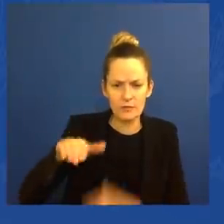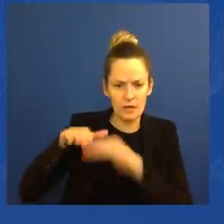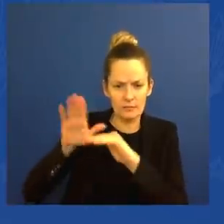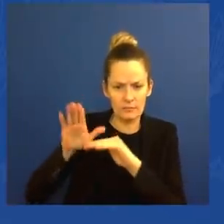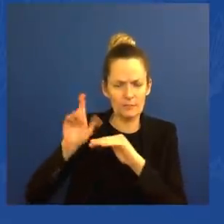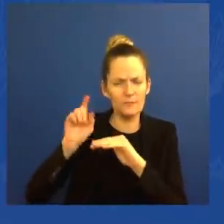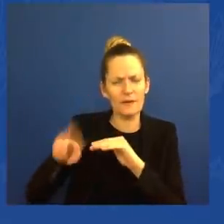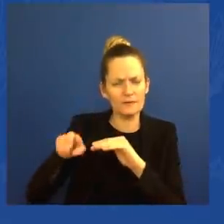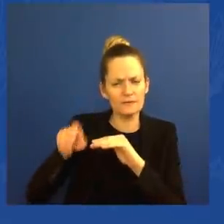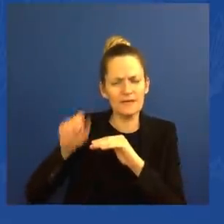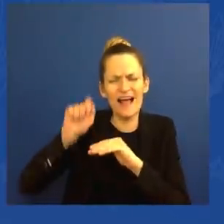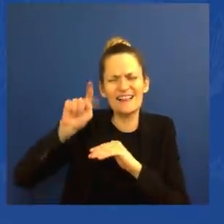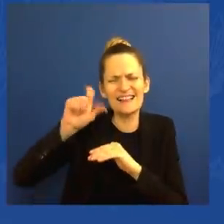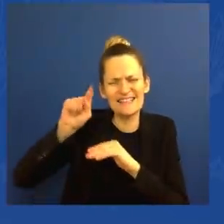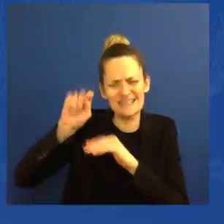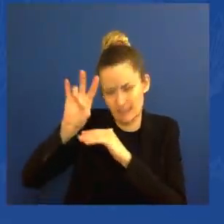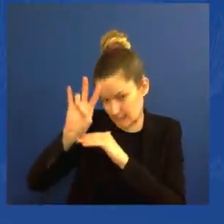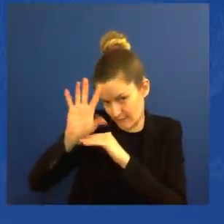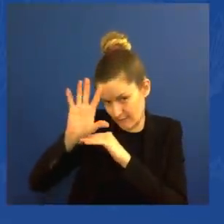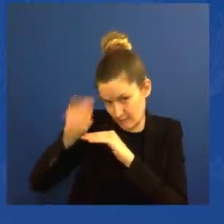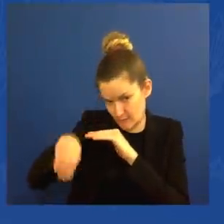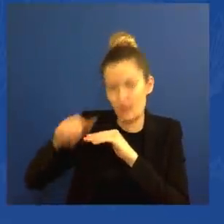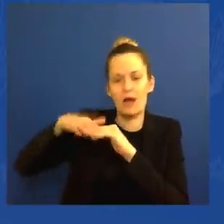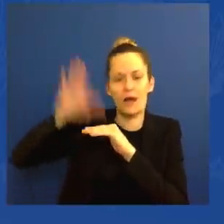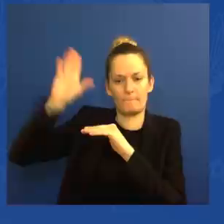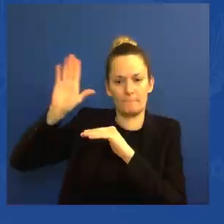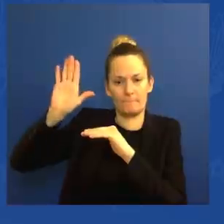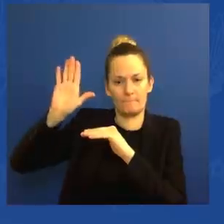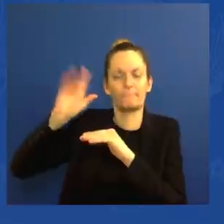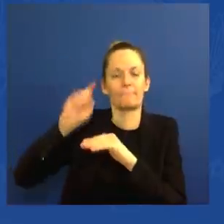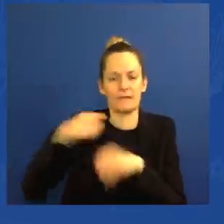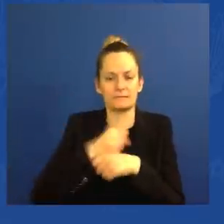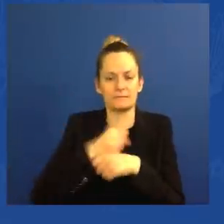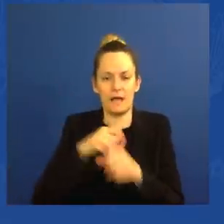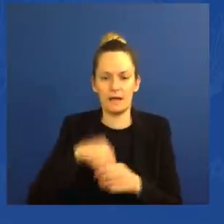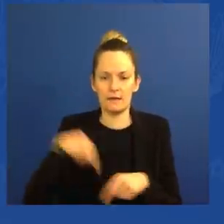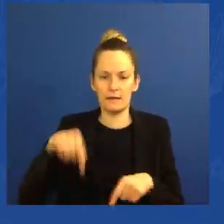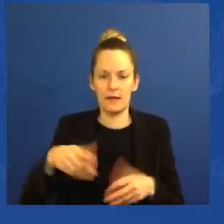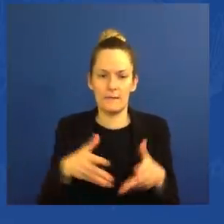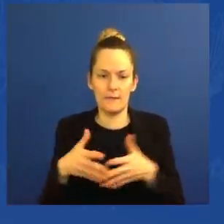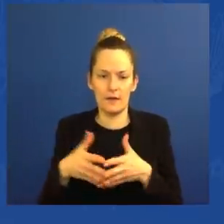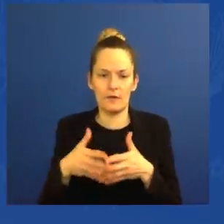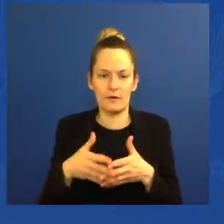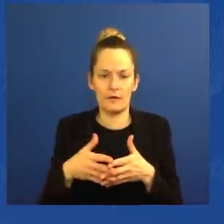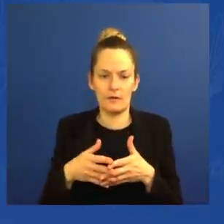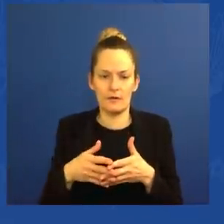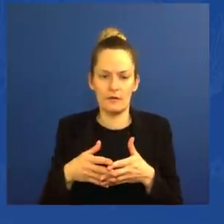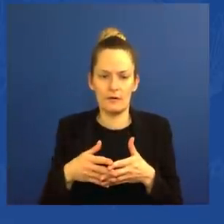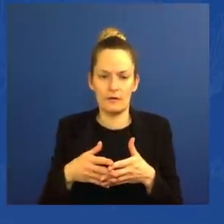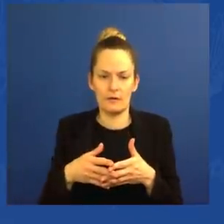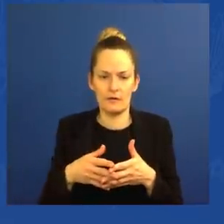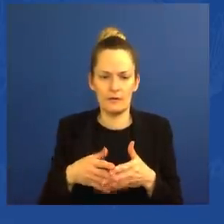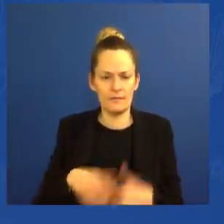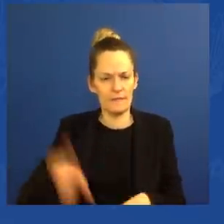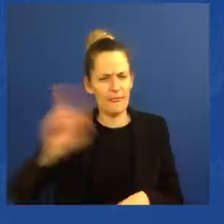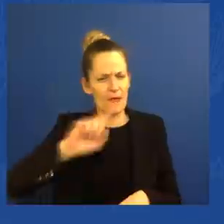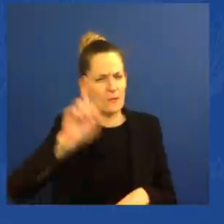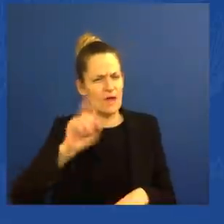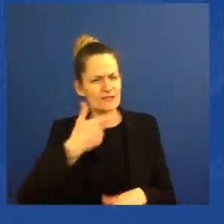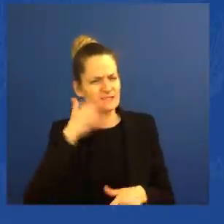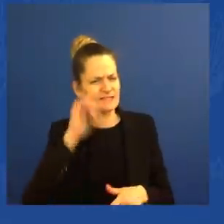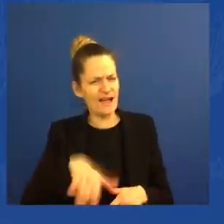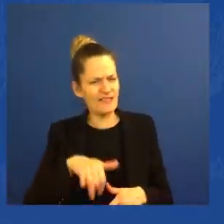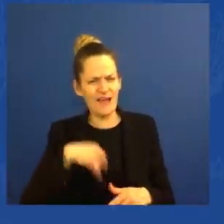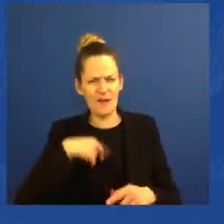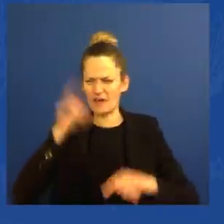Because where in the hell is it written saying we can't manufacture things in America again? I don't know where that's written. And